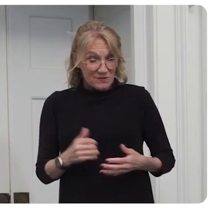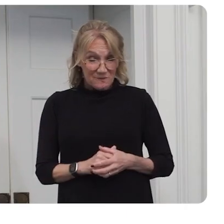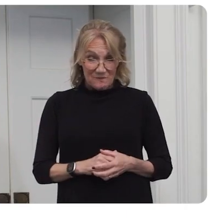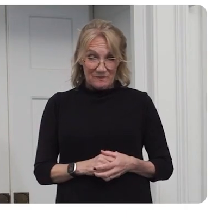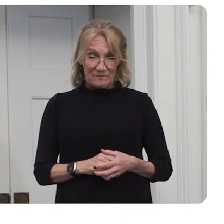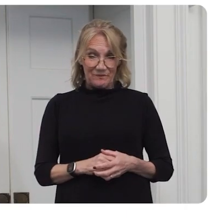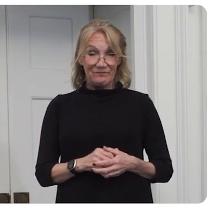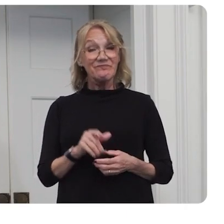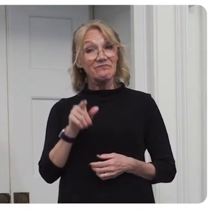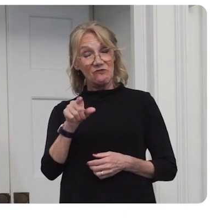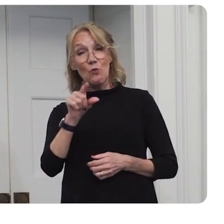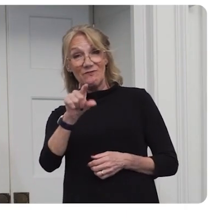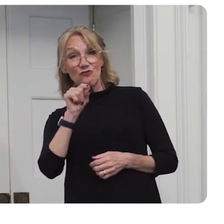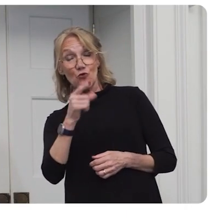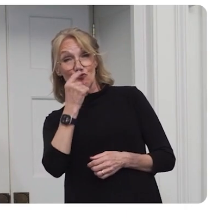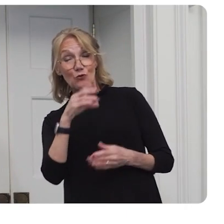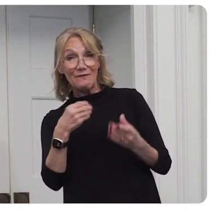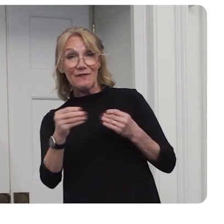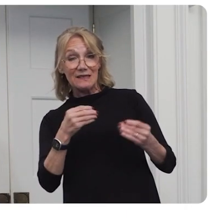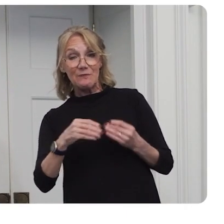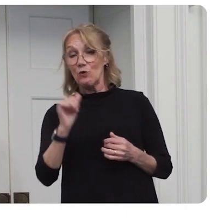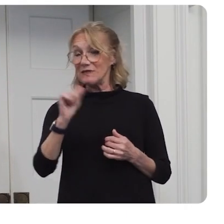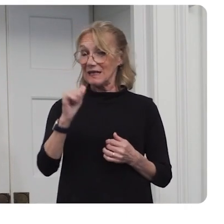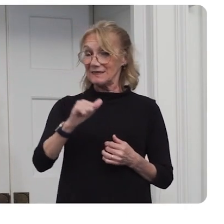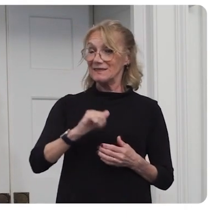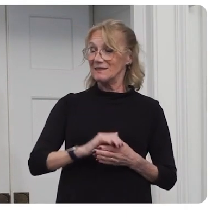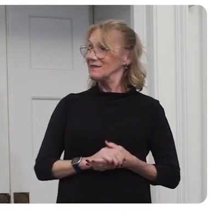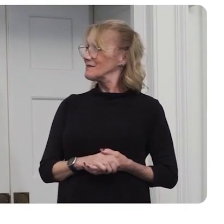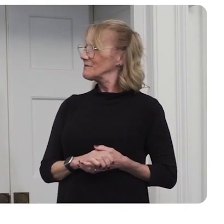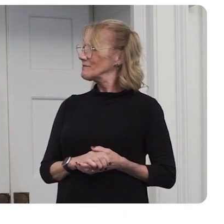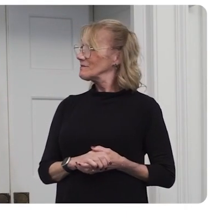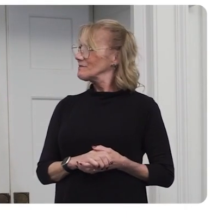Yeah, you can have the choice and you can be flexible. Yeah.